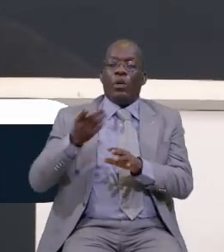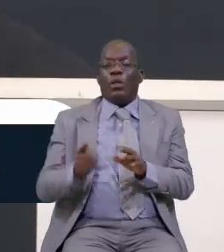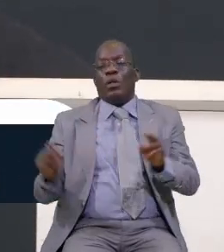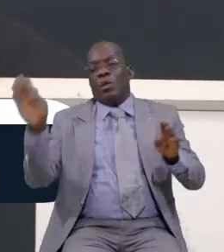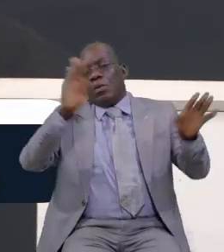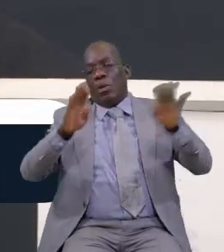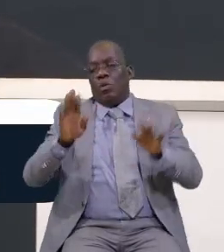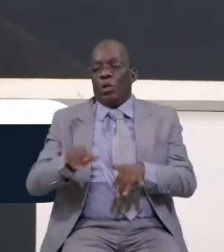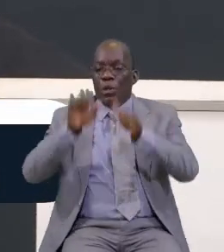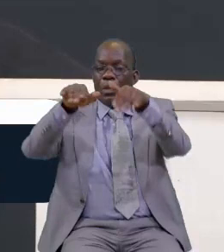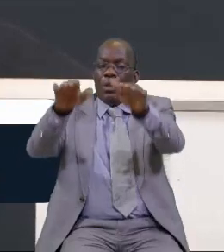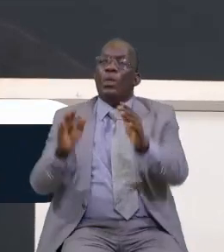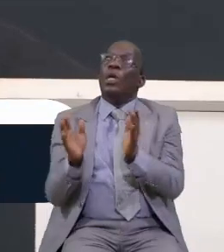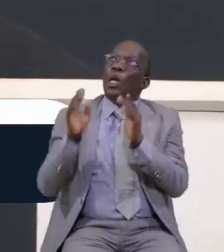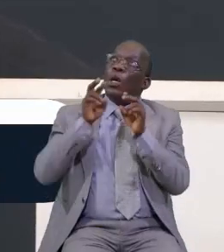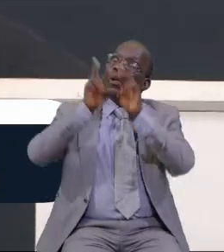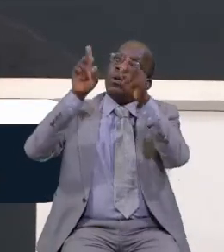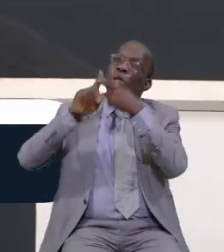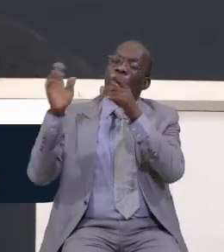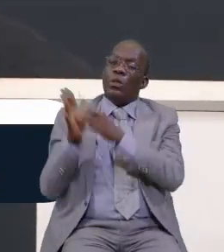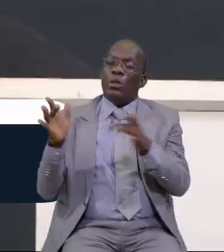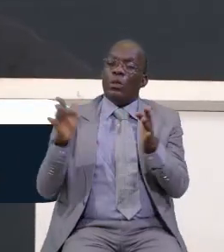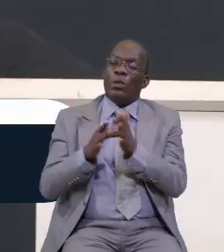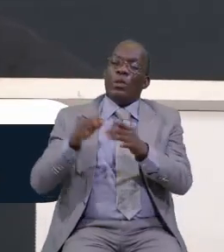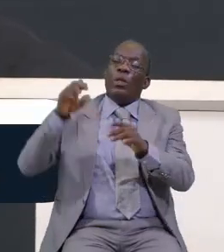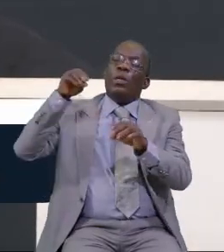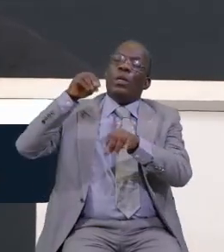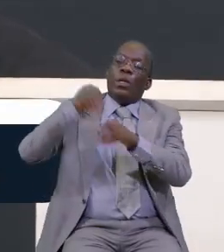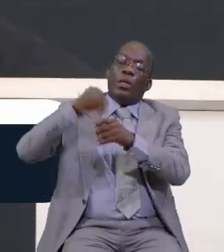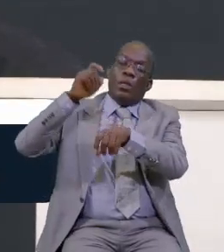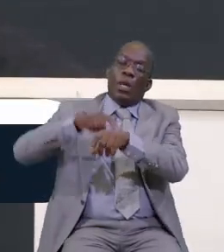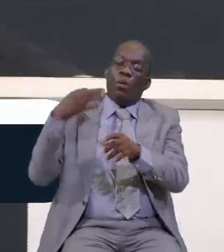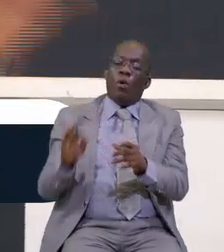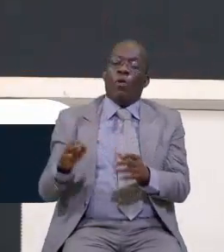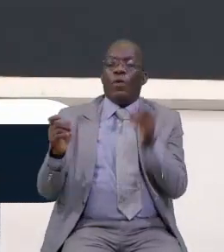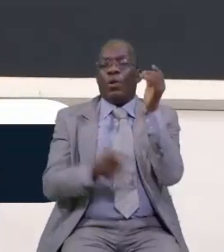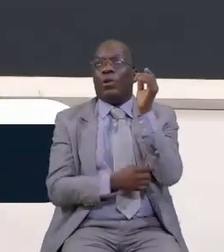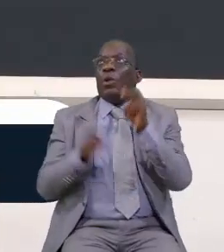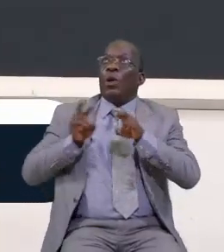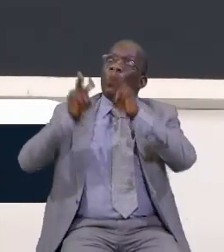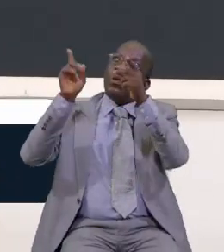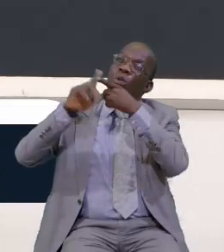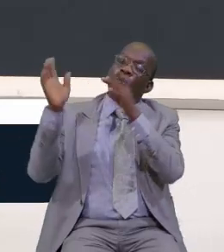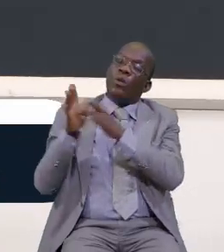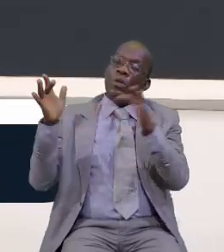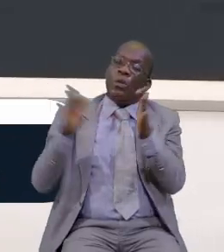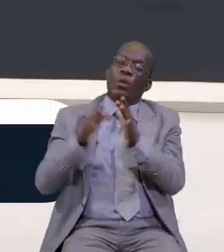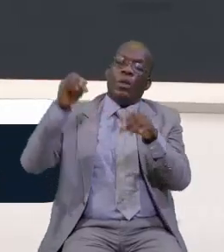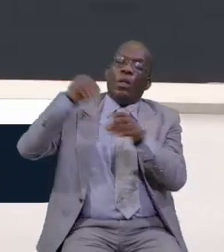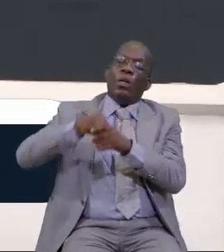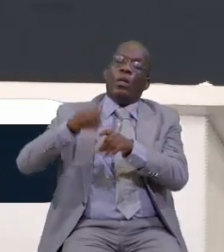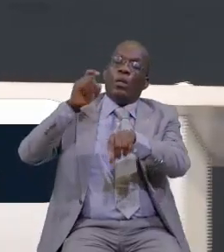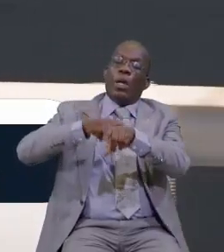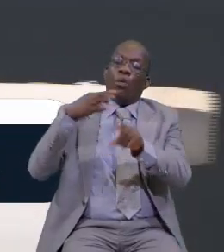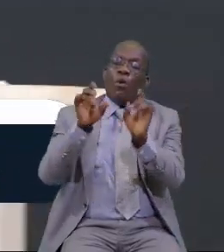unto Jesus. In the time of temptation, looking unto Jesus. In the time of trial,